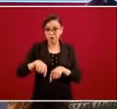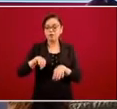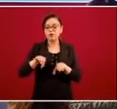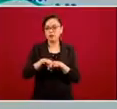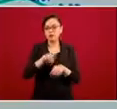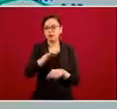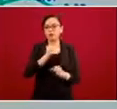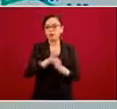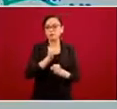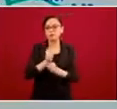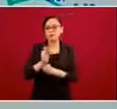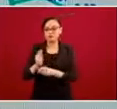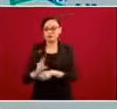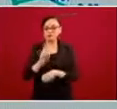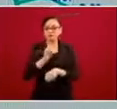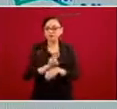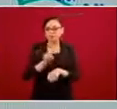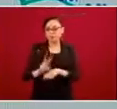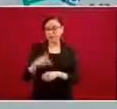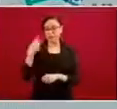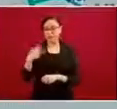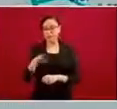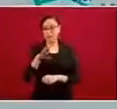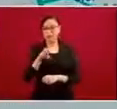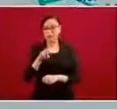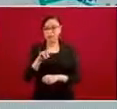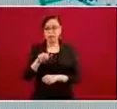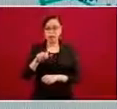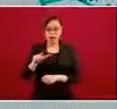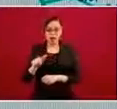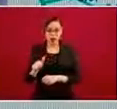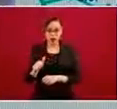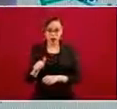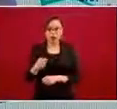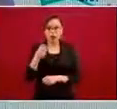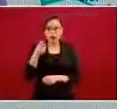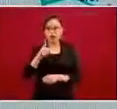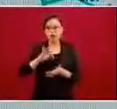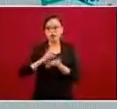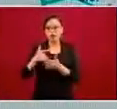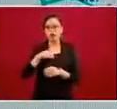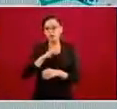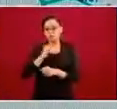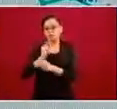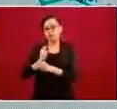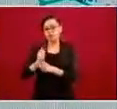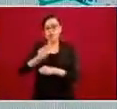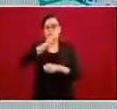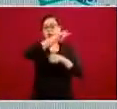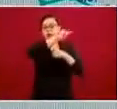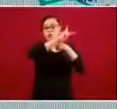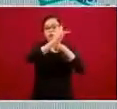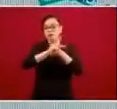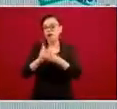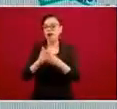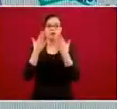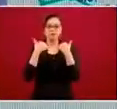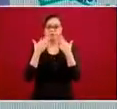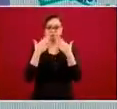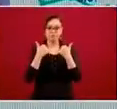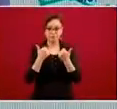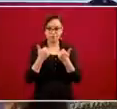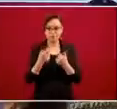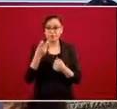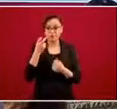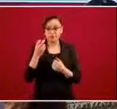vigilance. We in Mexico explicitly identify those cases that are not observable through mathematical